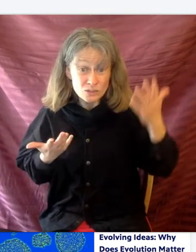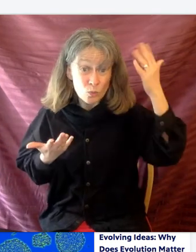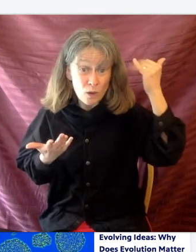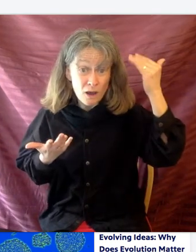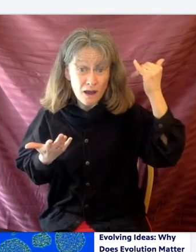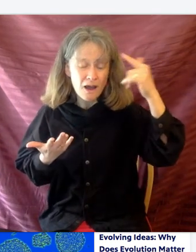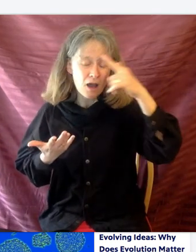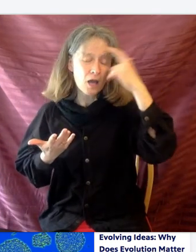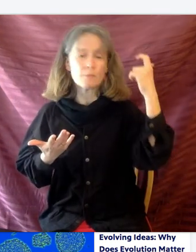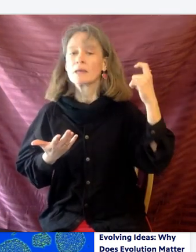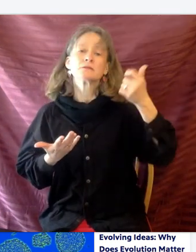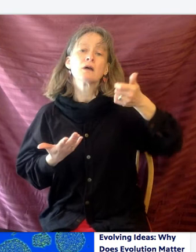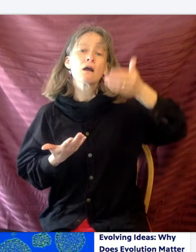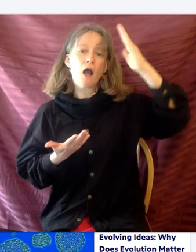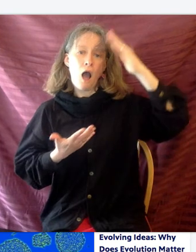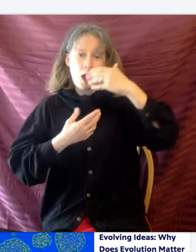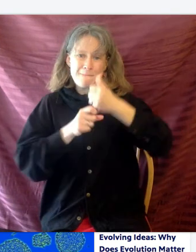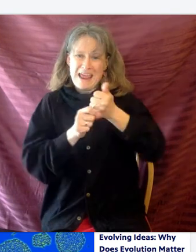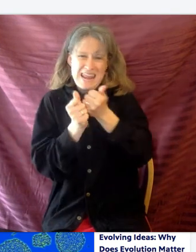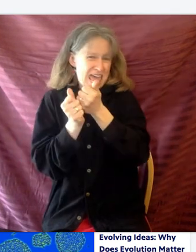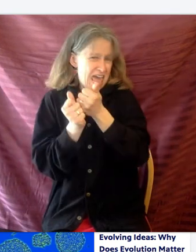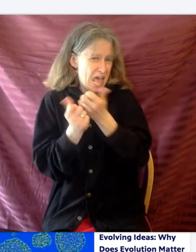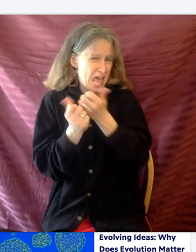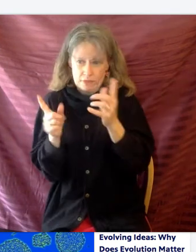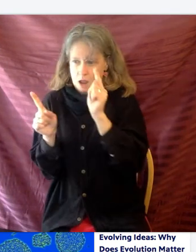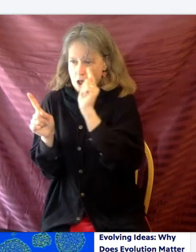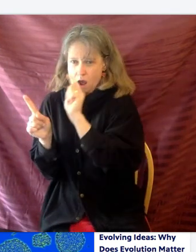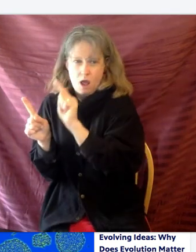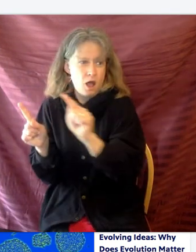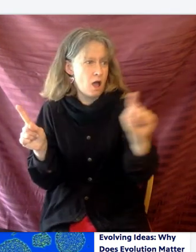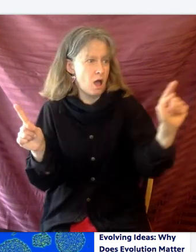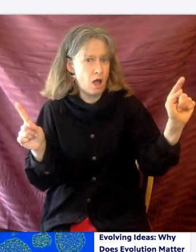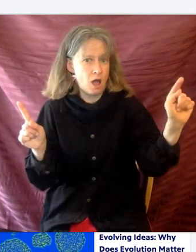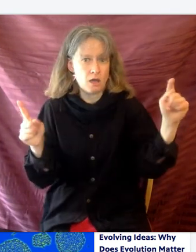creation as described in Genesis, the first book of the Bible.